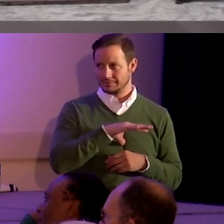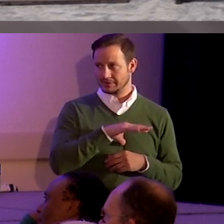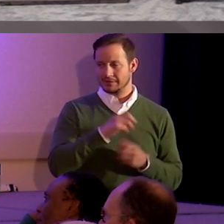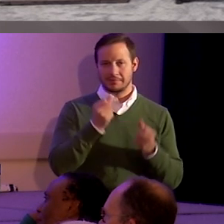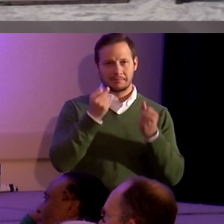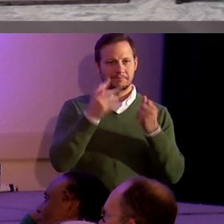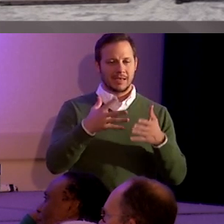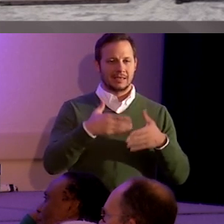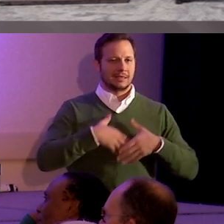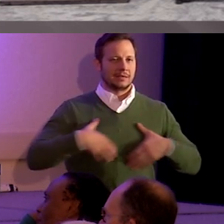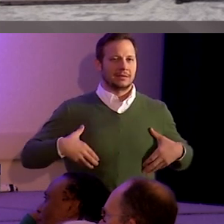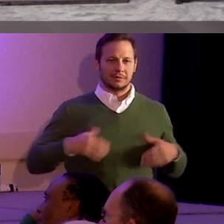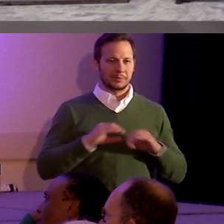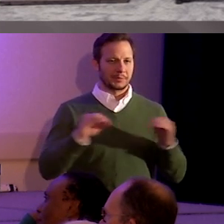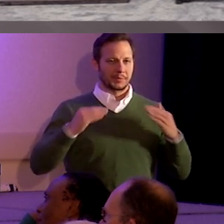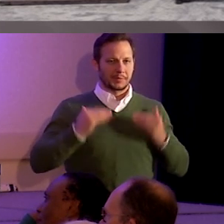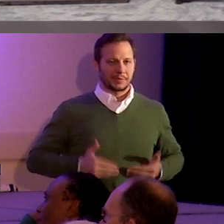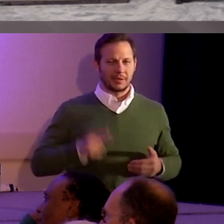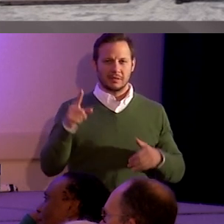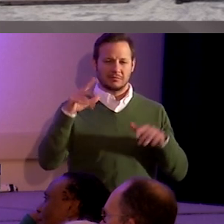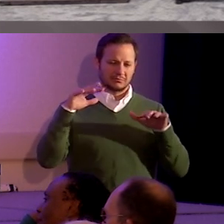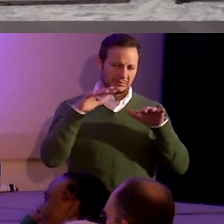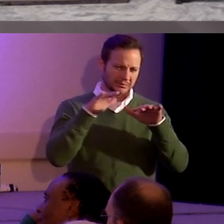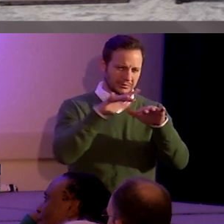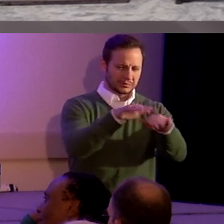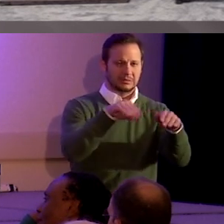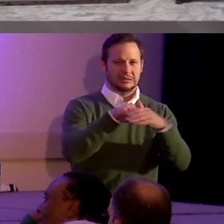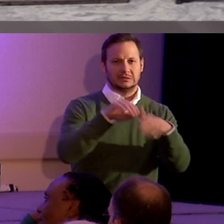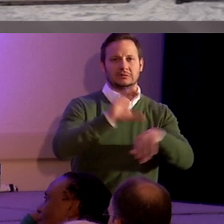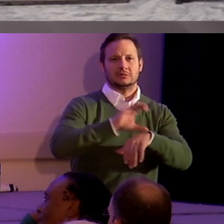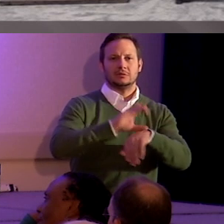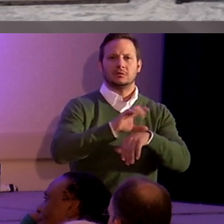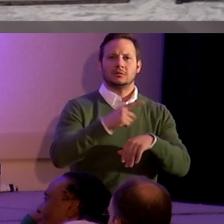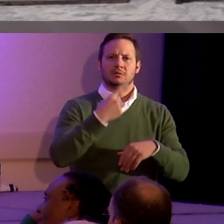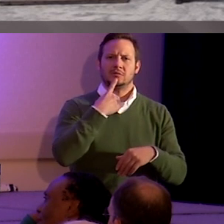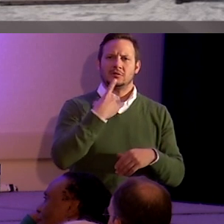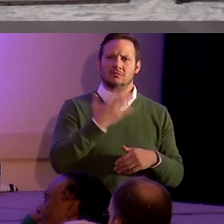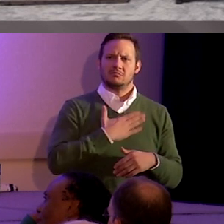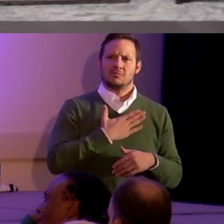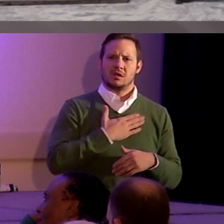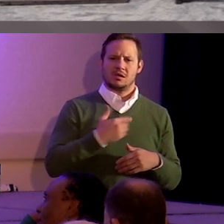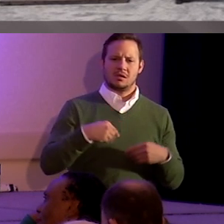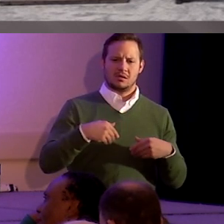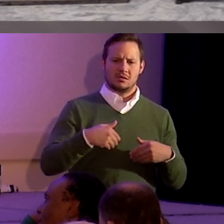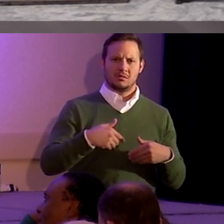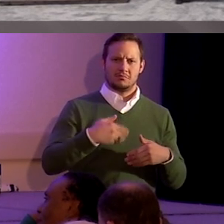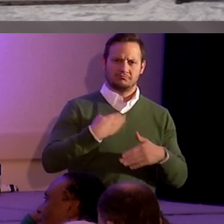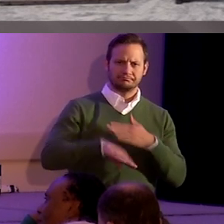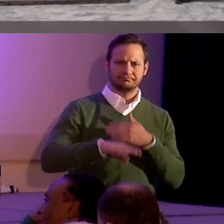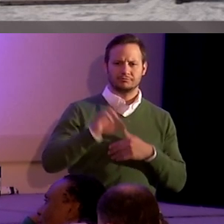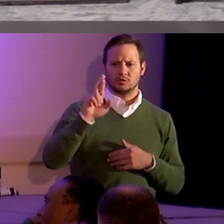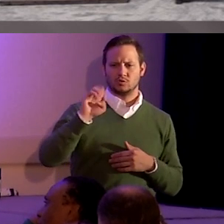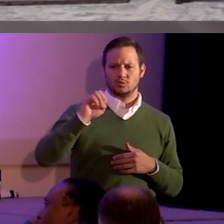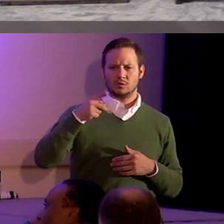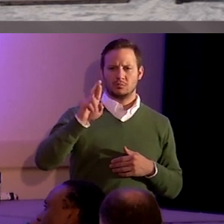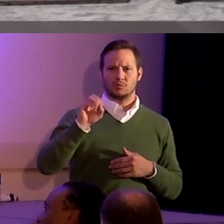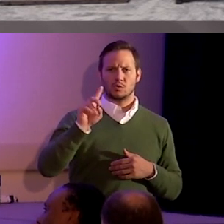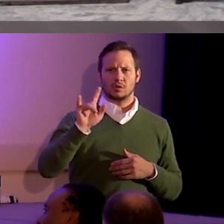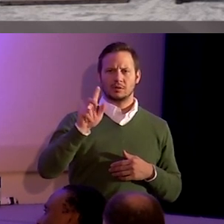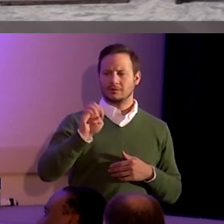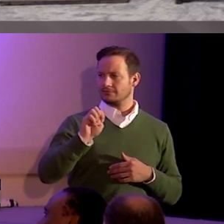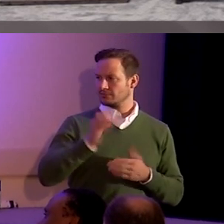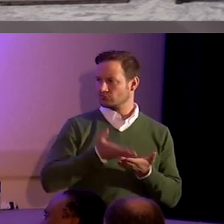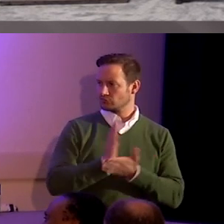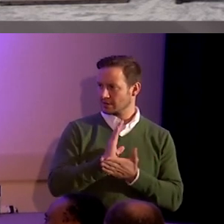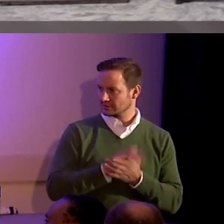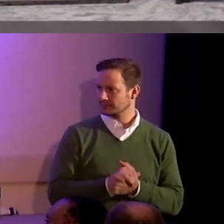of them topless, stormed the cathedral in defense of reproductive rights. There was the Bare Buttocks